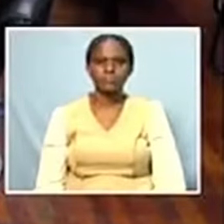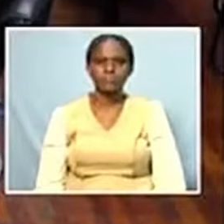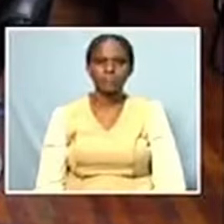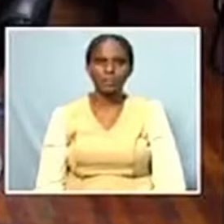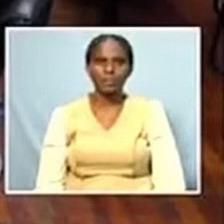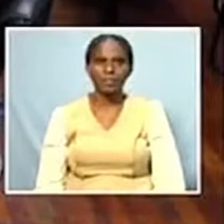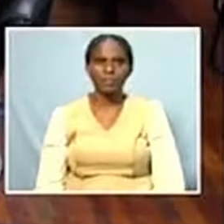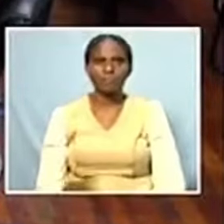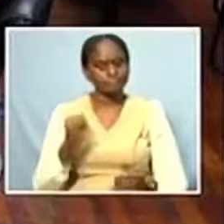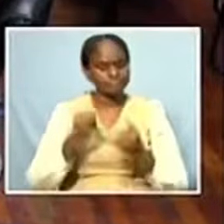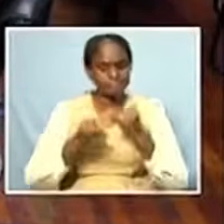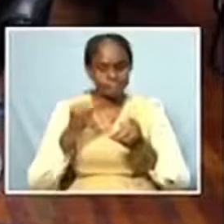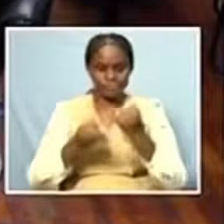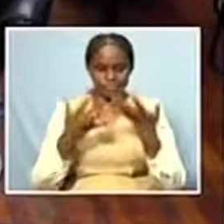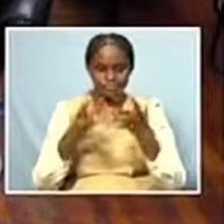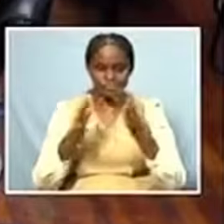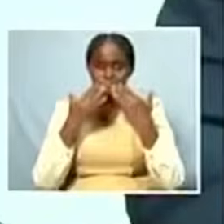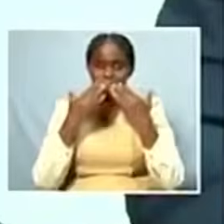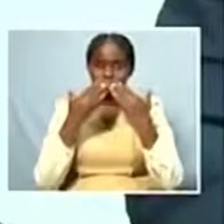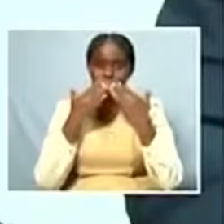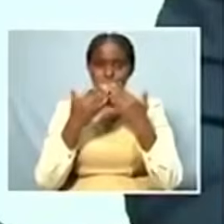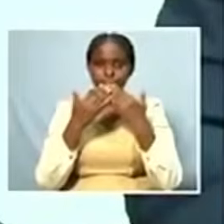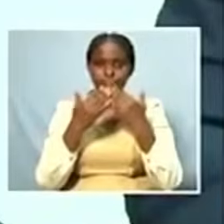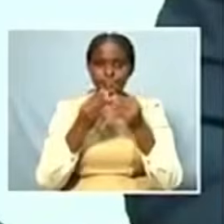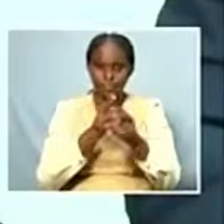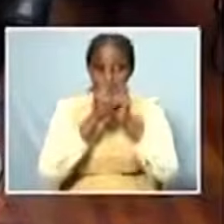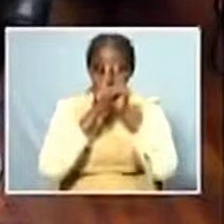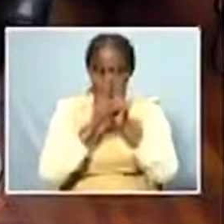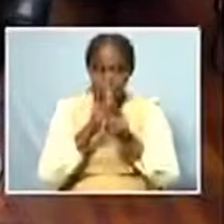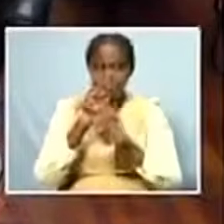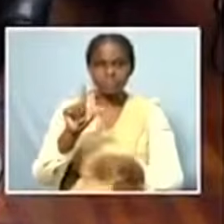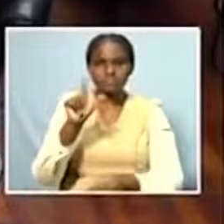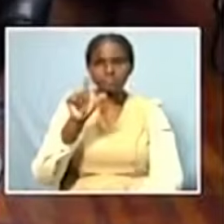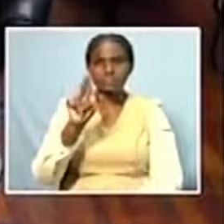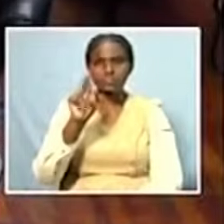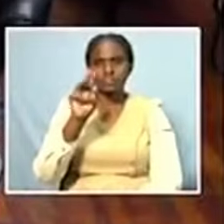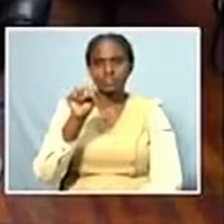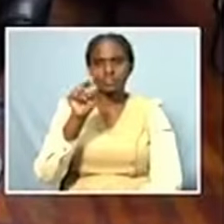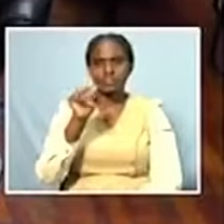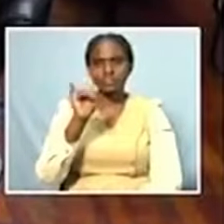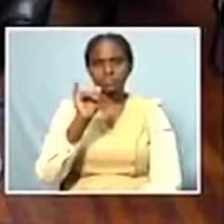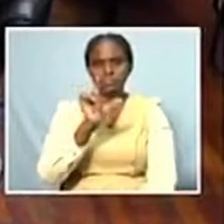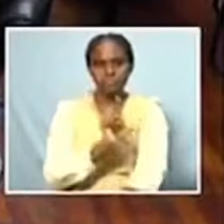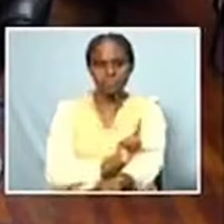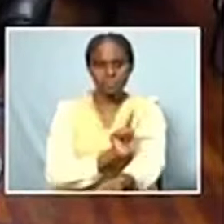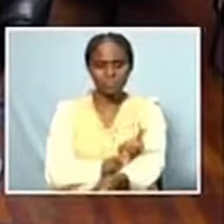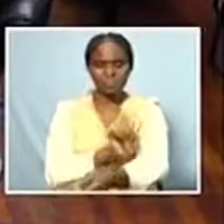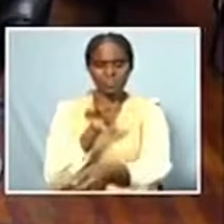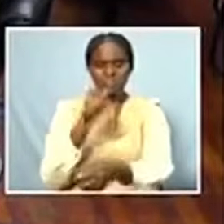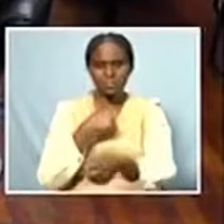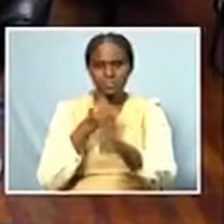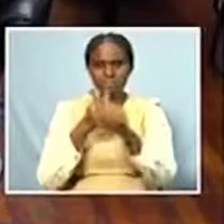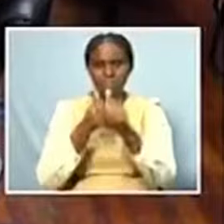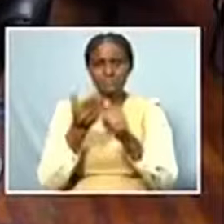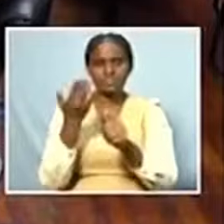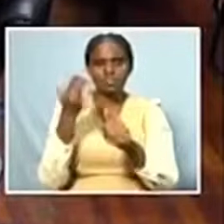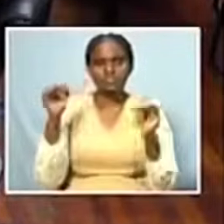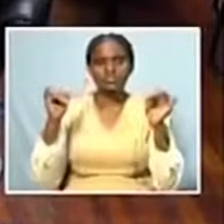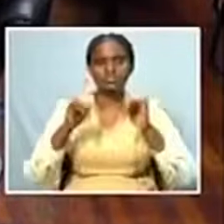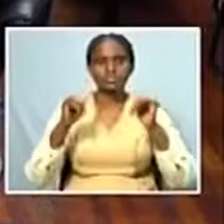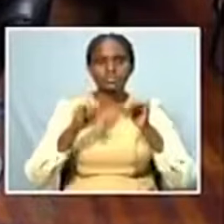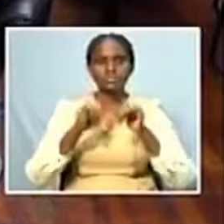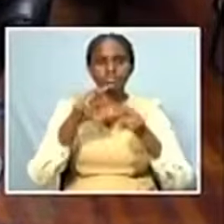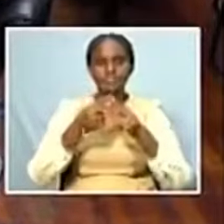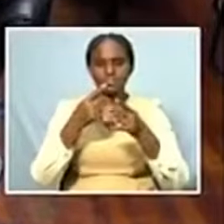I'm done. Thank you. Thank you. Honorable Mai, you had a follow-up? Yeah,